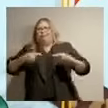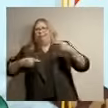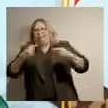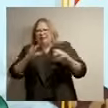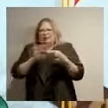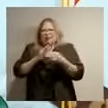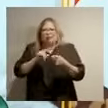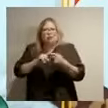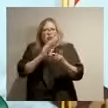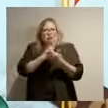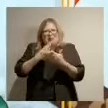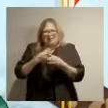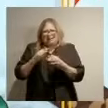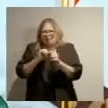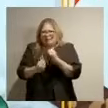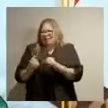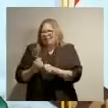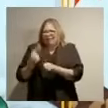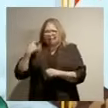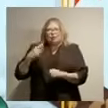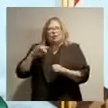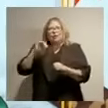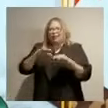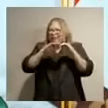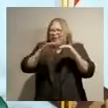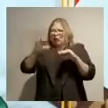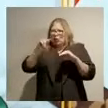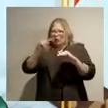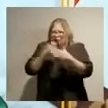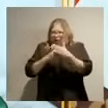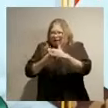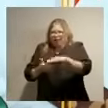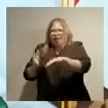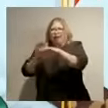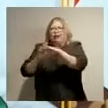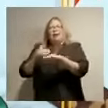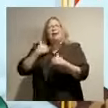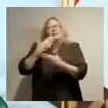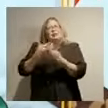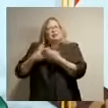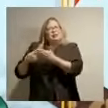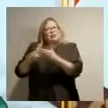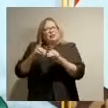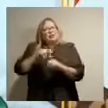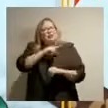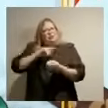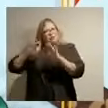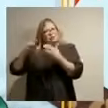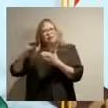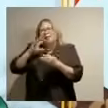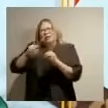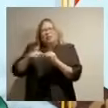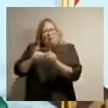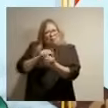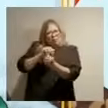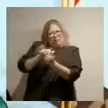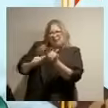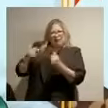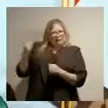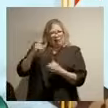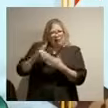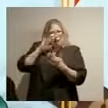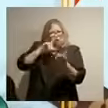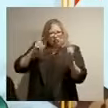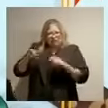flat rate hike. There's some discussions in the legislature of passing something that would change that. Is there any bill